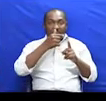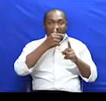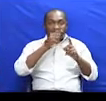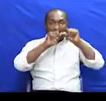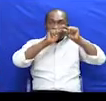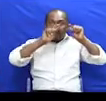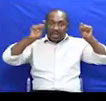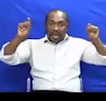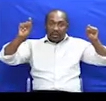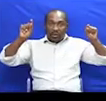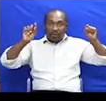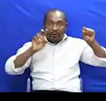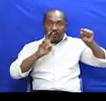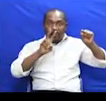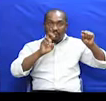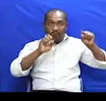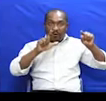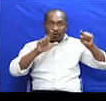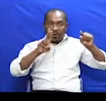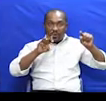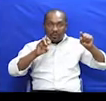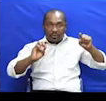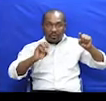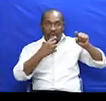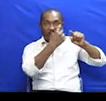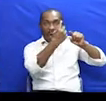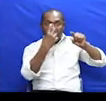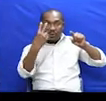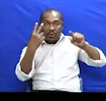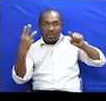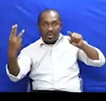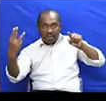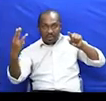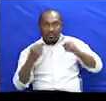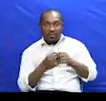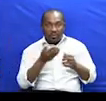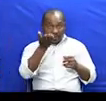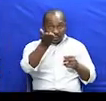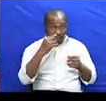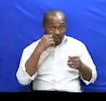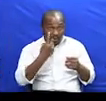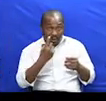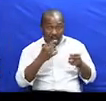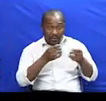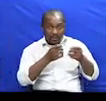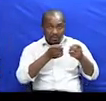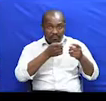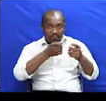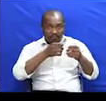for experiment 2, total volume for experiment 3. You may try even, take a piece of paper, try to